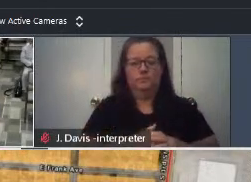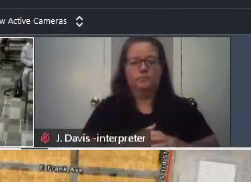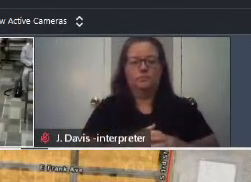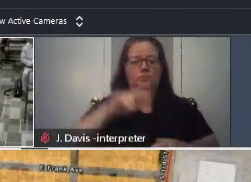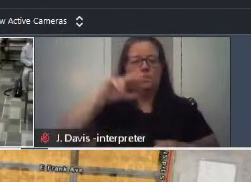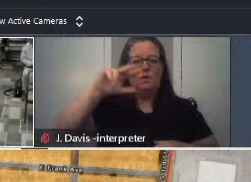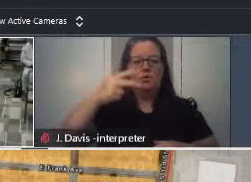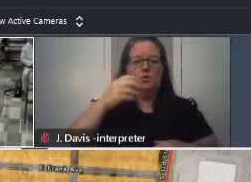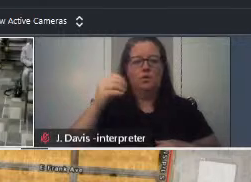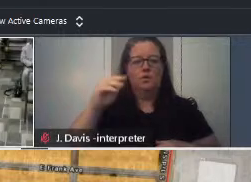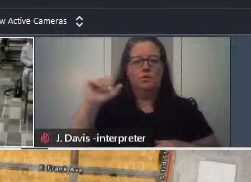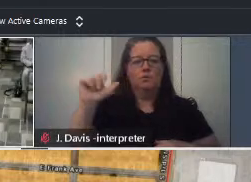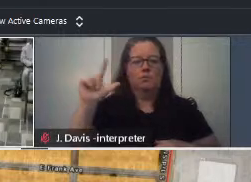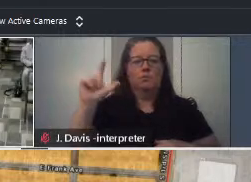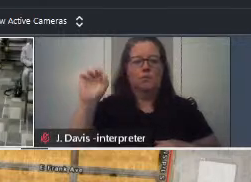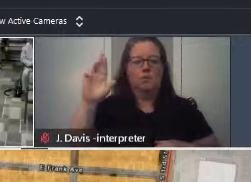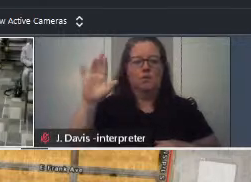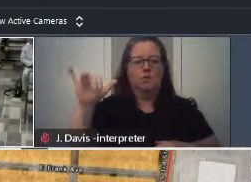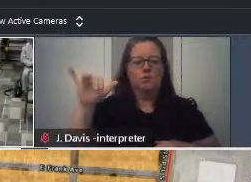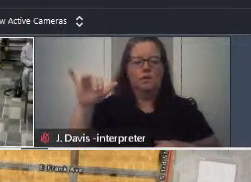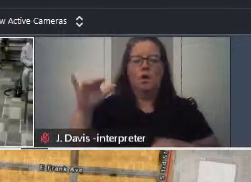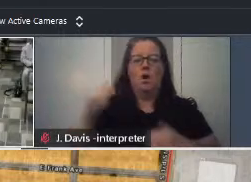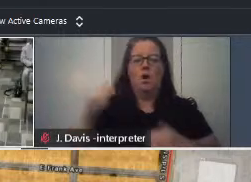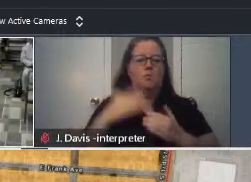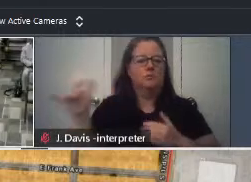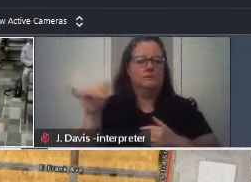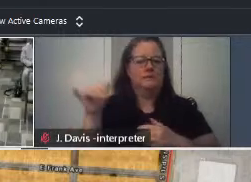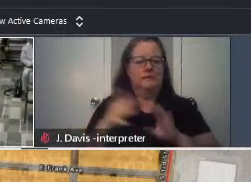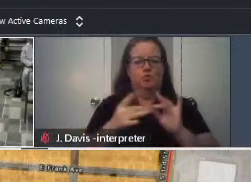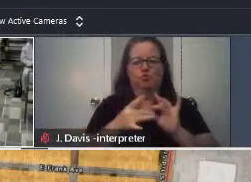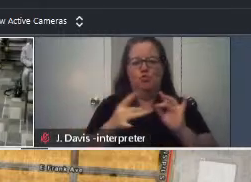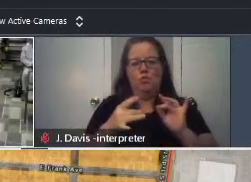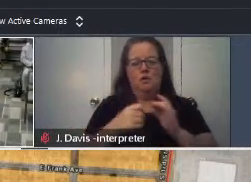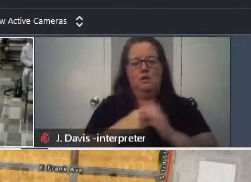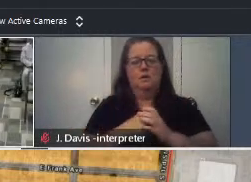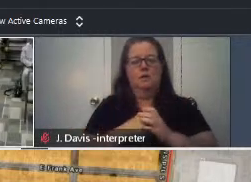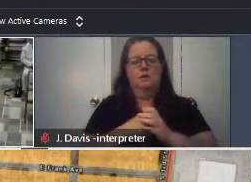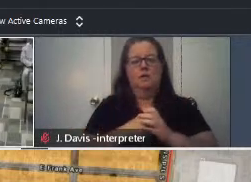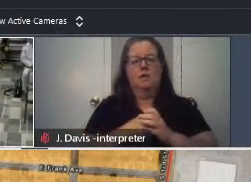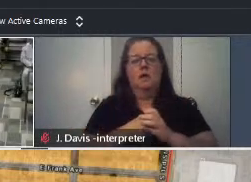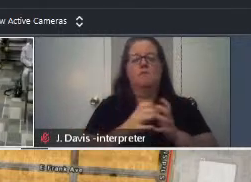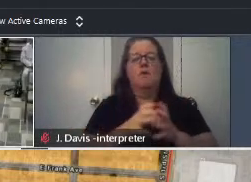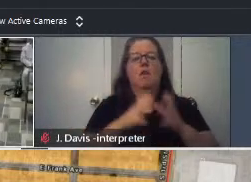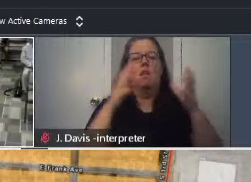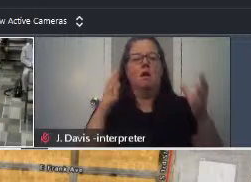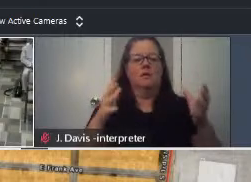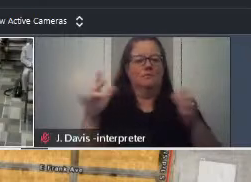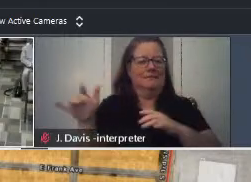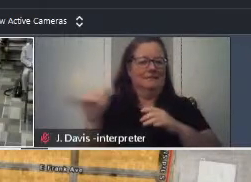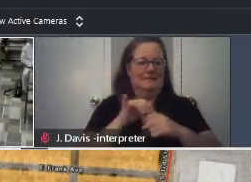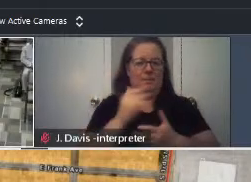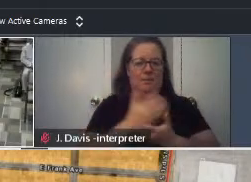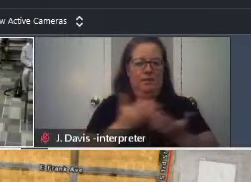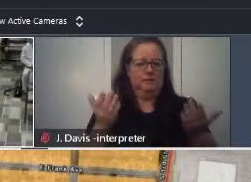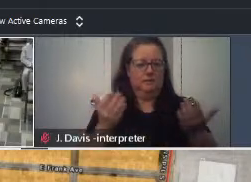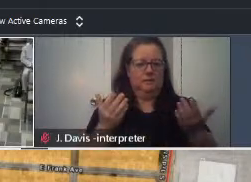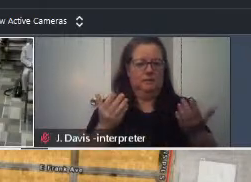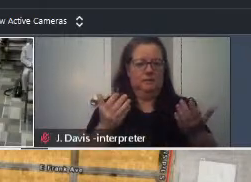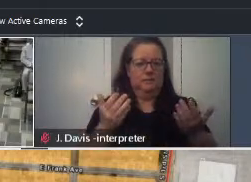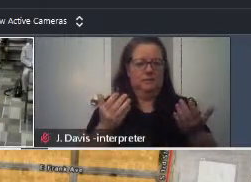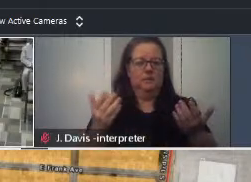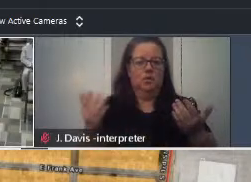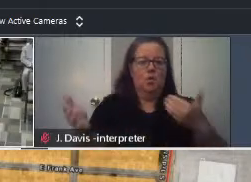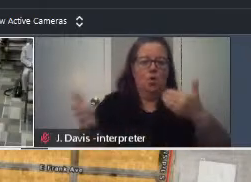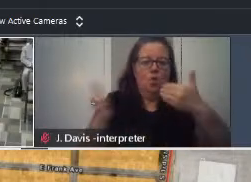3rd and Mallory, very similar story here as well, where we've got same thing, adjacency